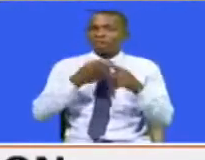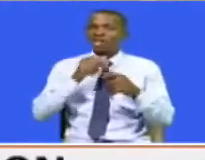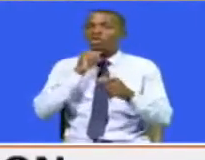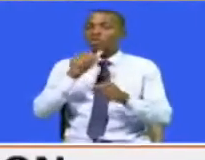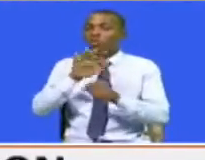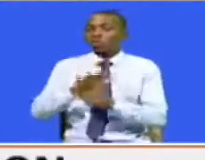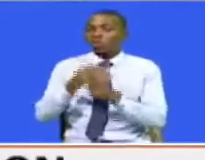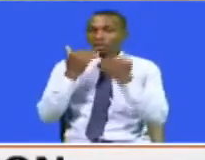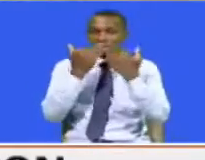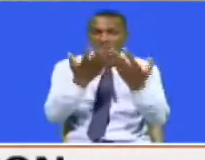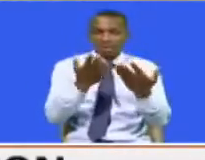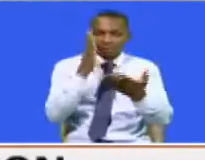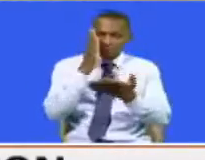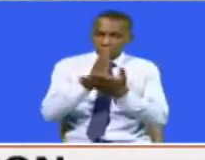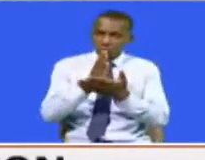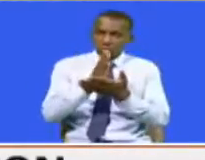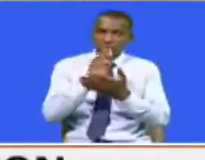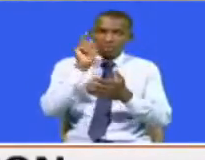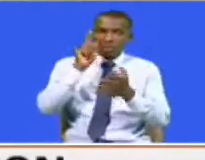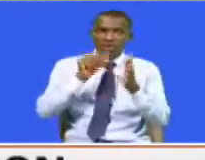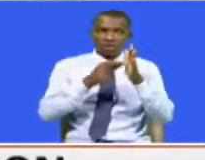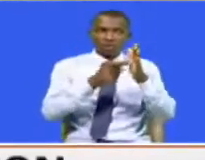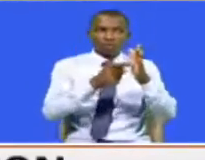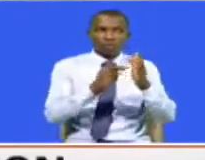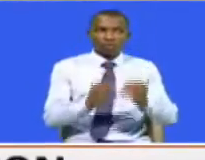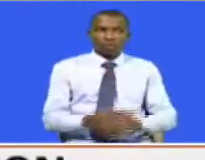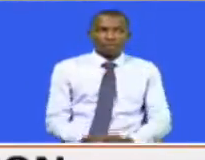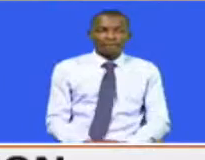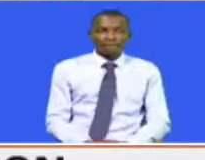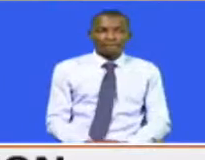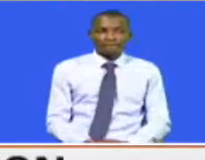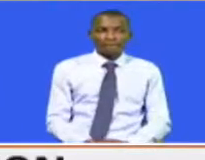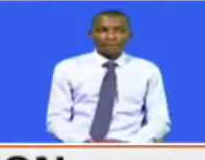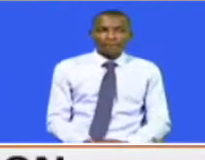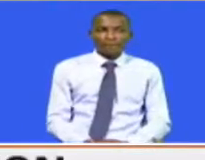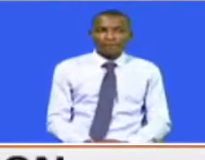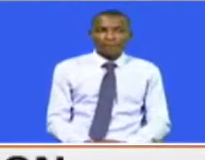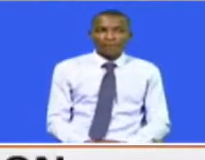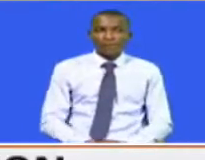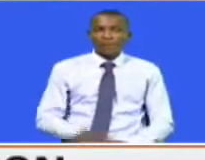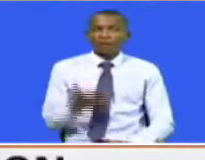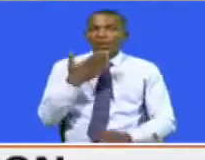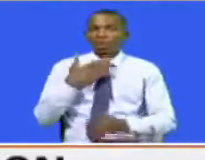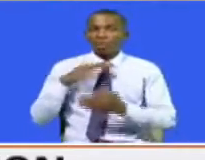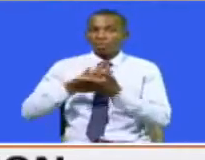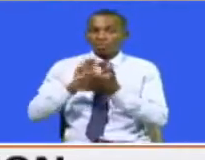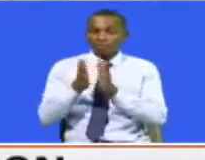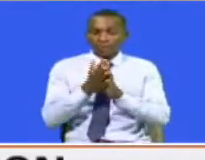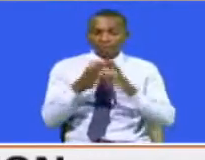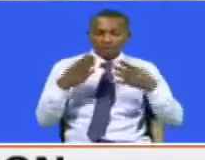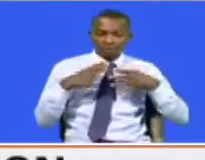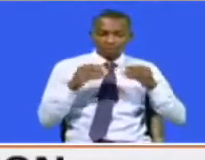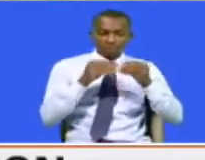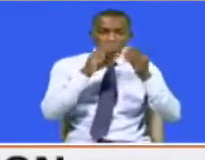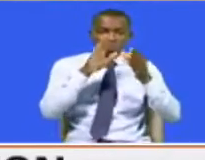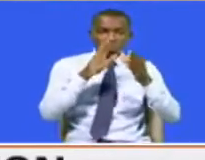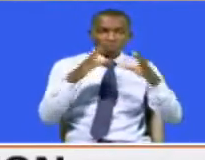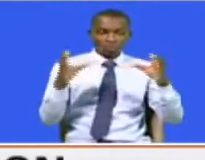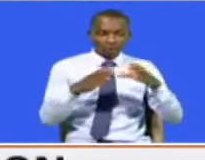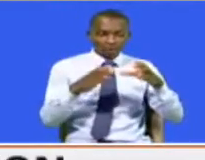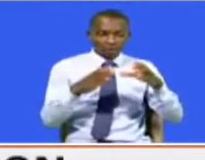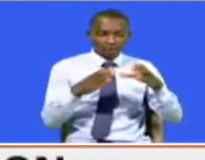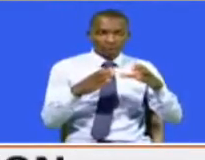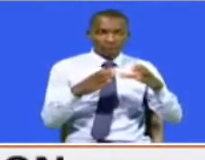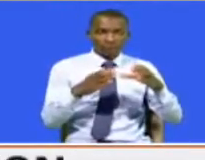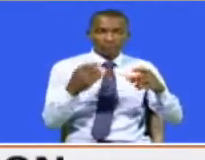truth is meant to be the truth. Then are they saying that they want to become the majority party for a period of time until that time?